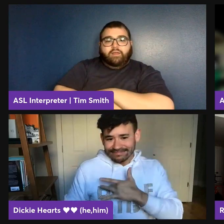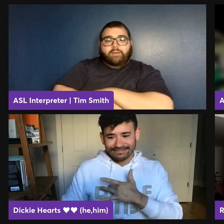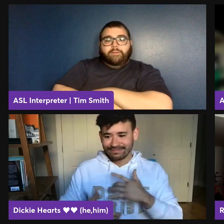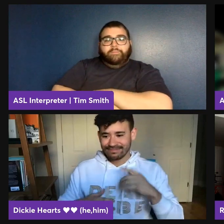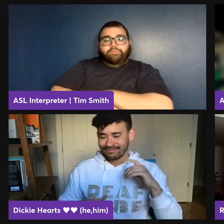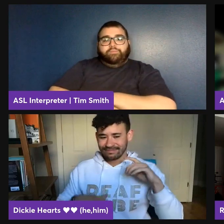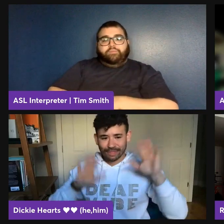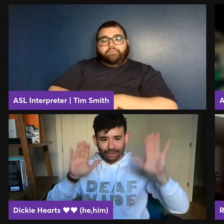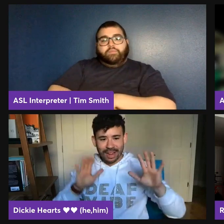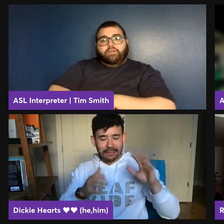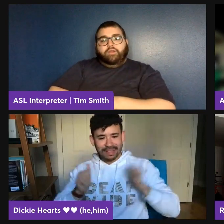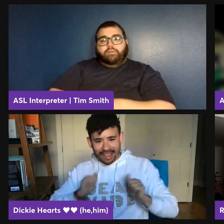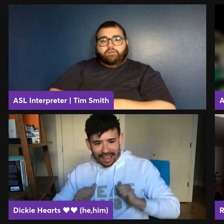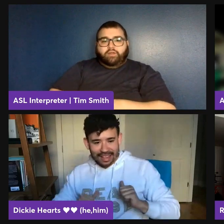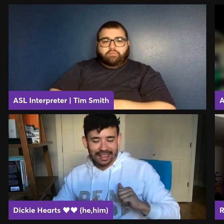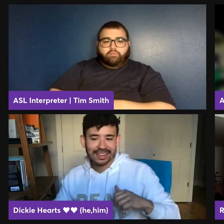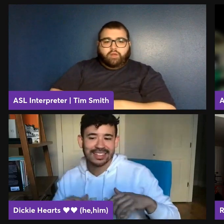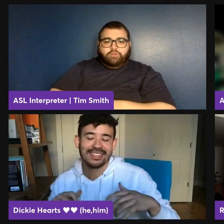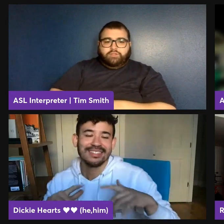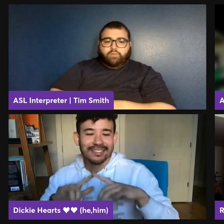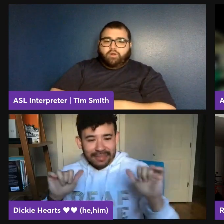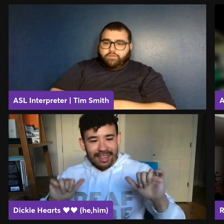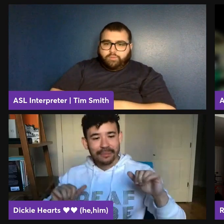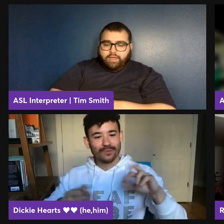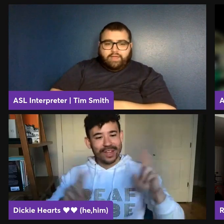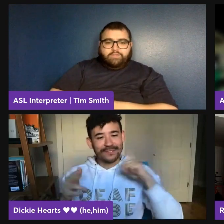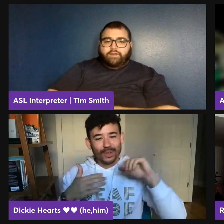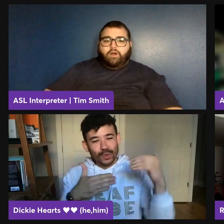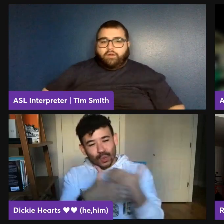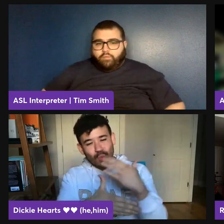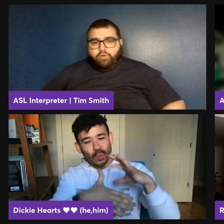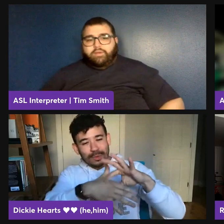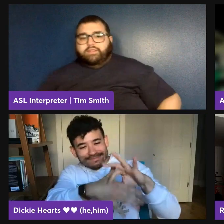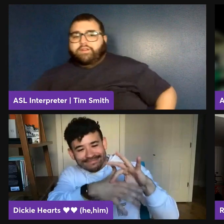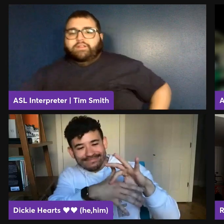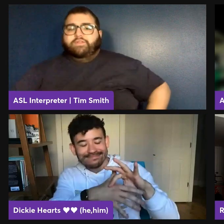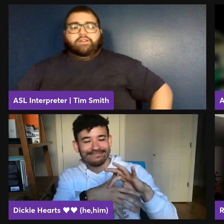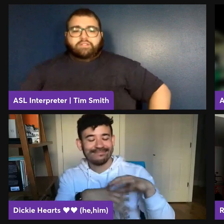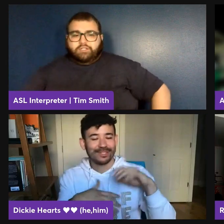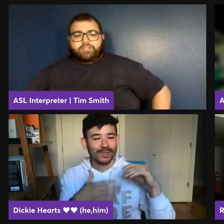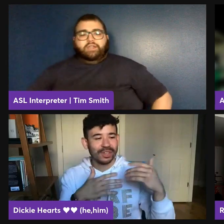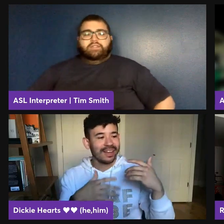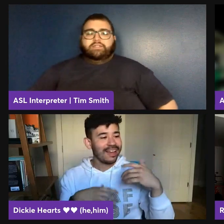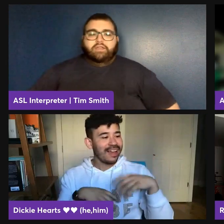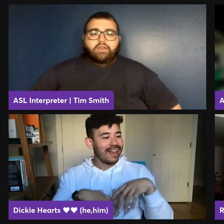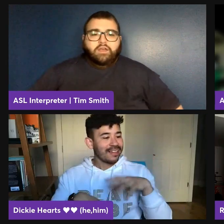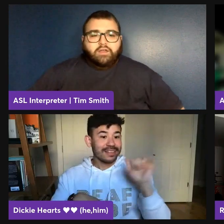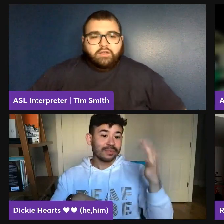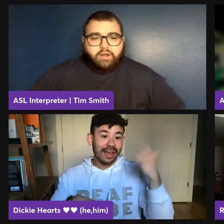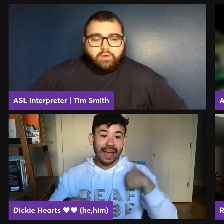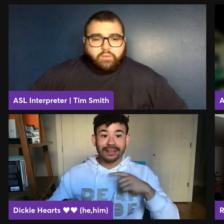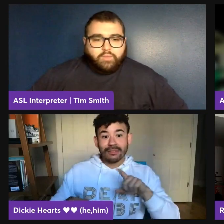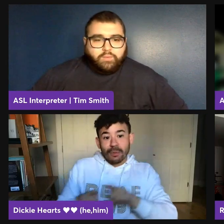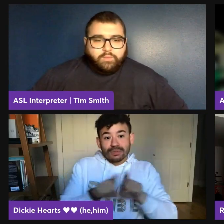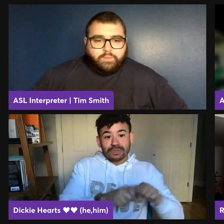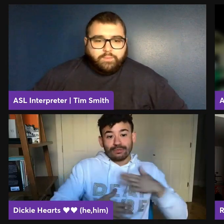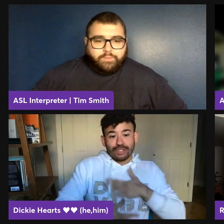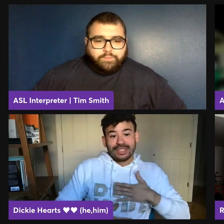And, you know, I mean, great. Mind you, it's a wonderful play. It's very heartwarming. It's very touching. It's, you